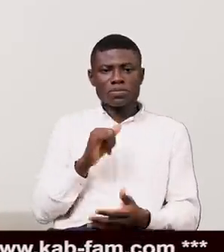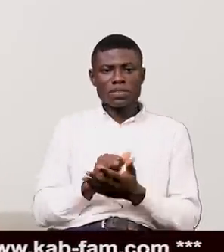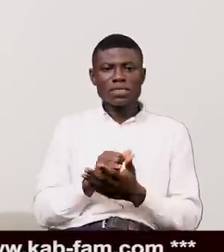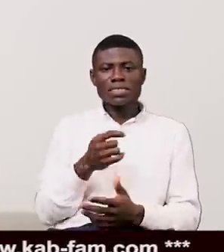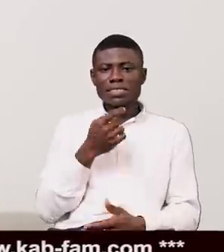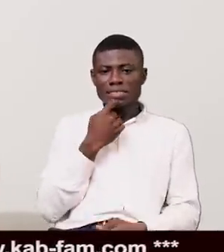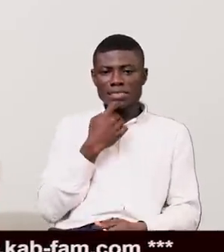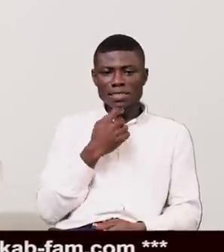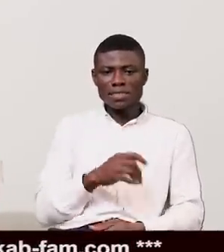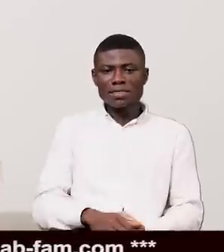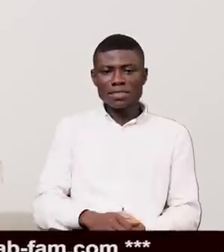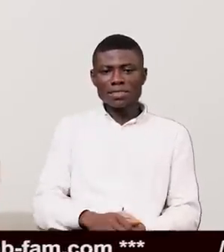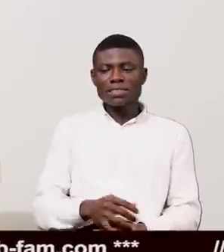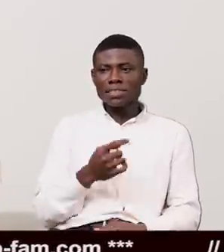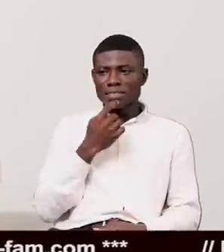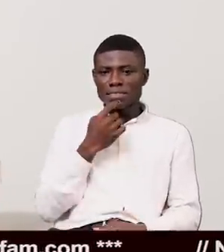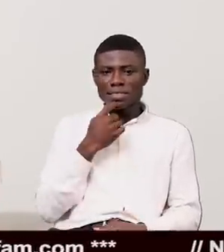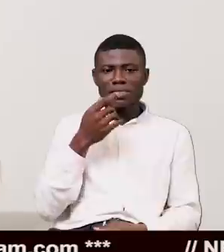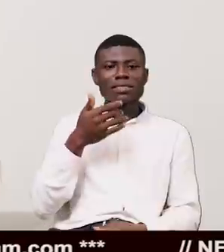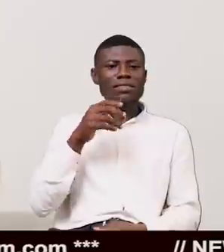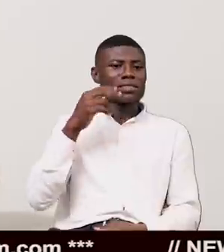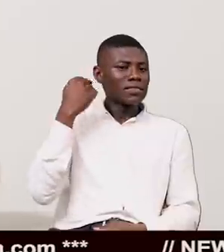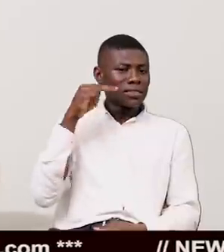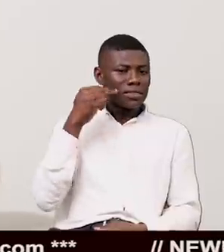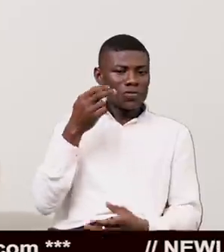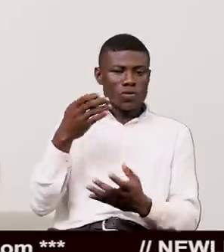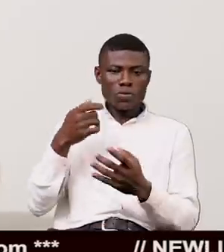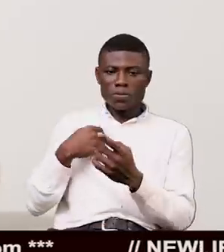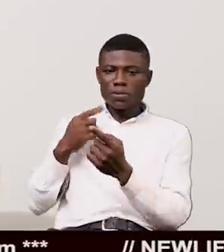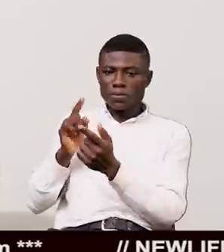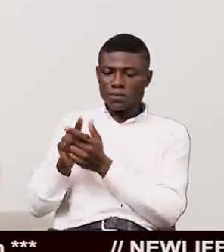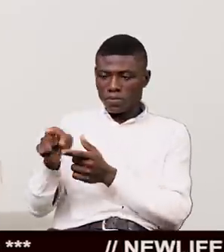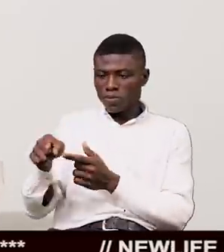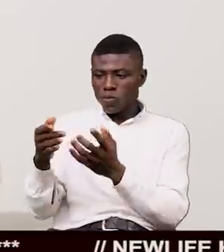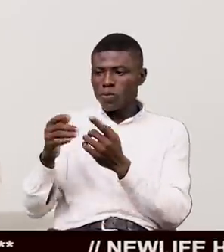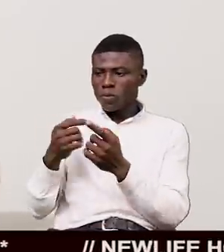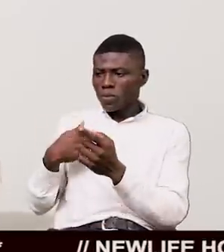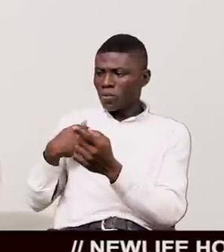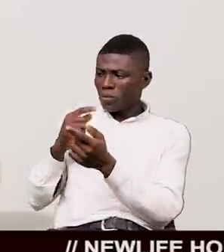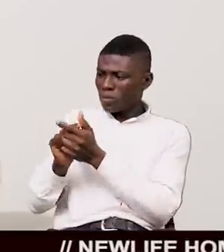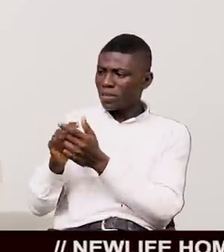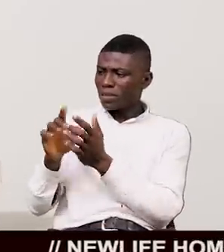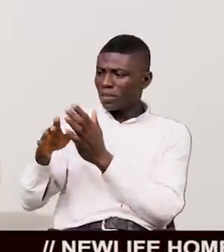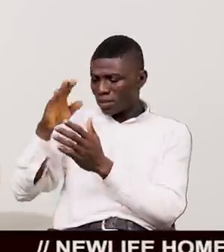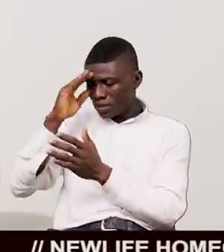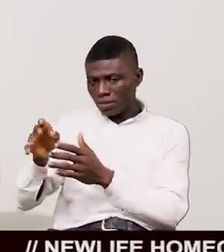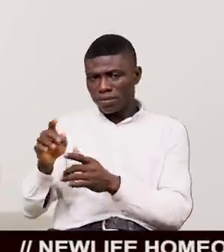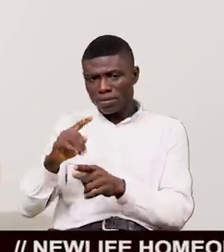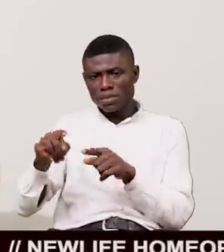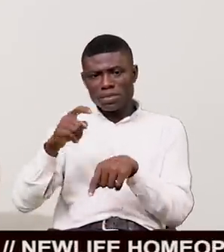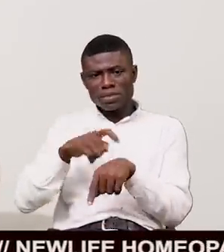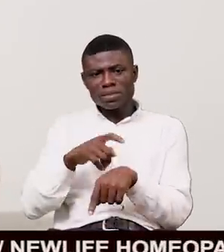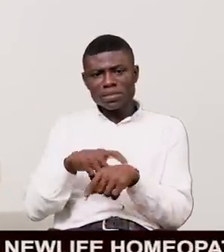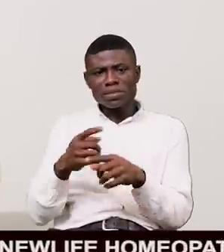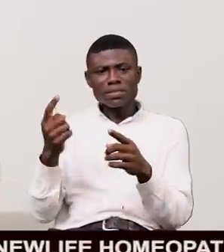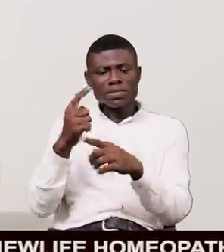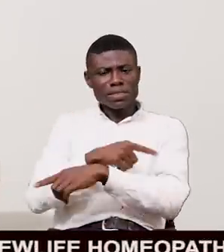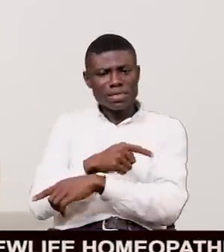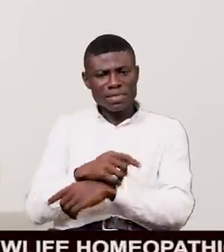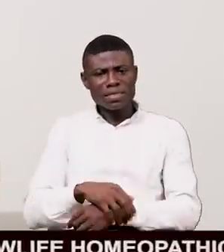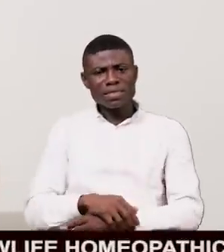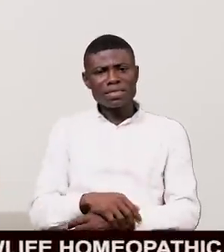wo fasi bi abaha enje wo pese mehunu mechia no ekurampo saada no kwa na aso